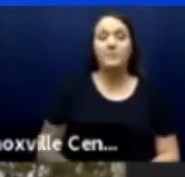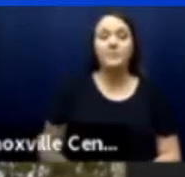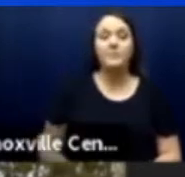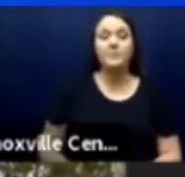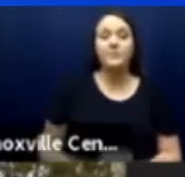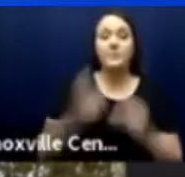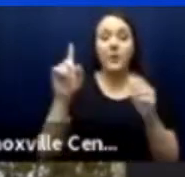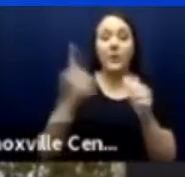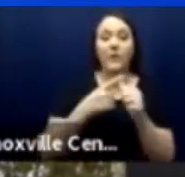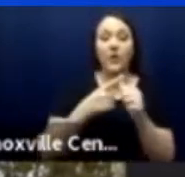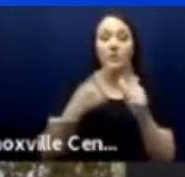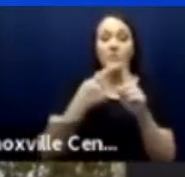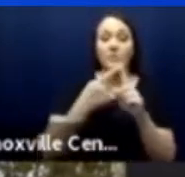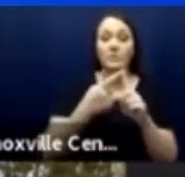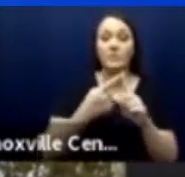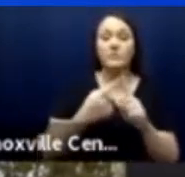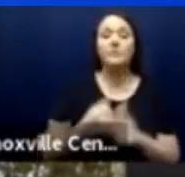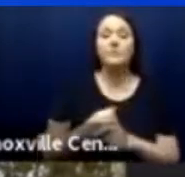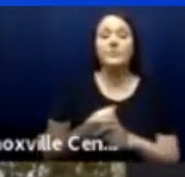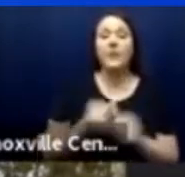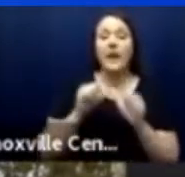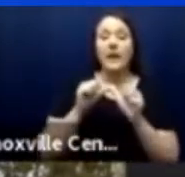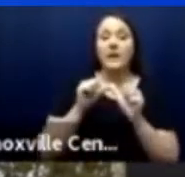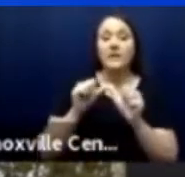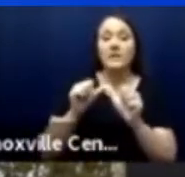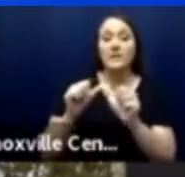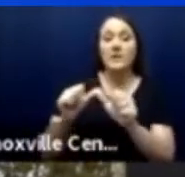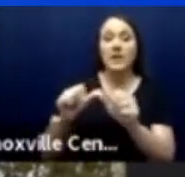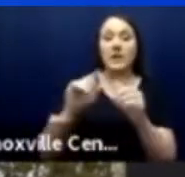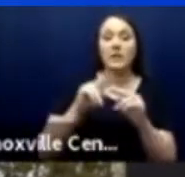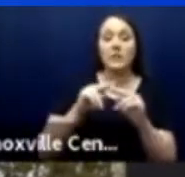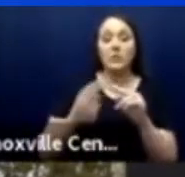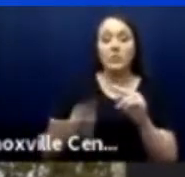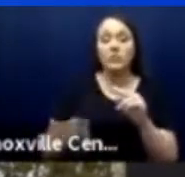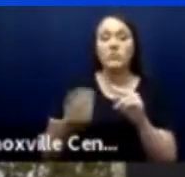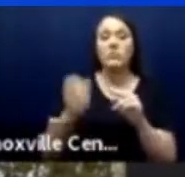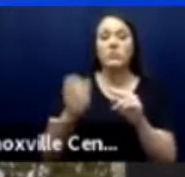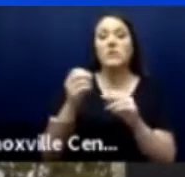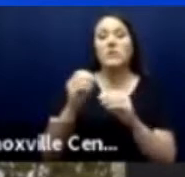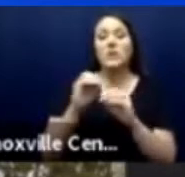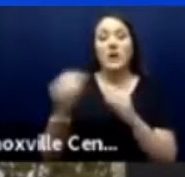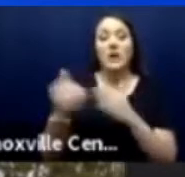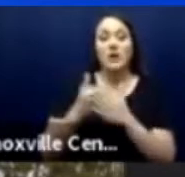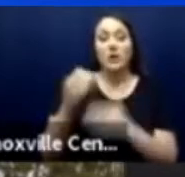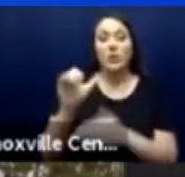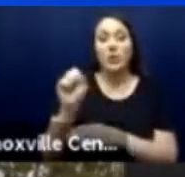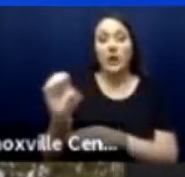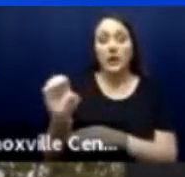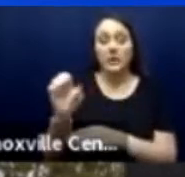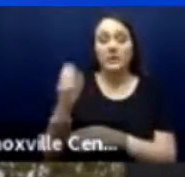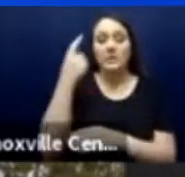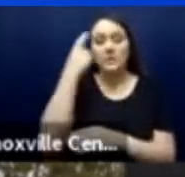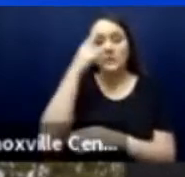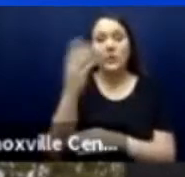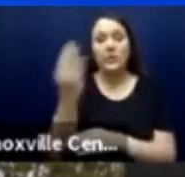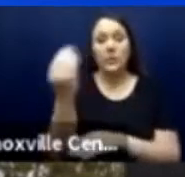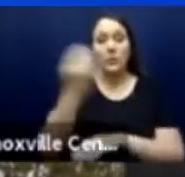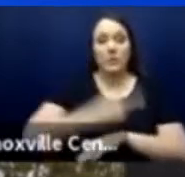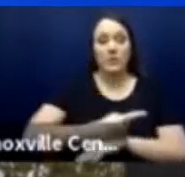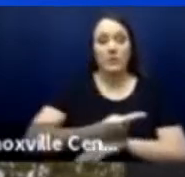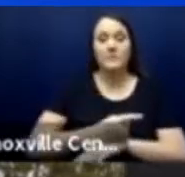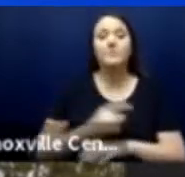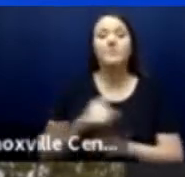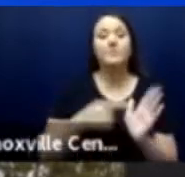Moving to the first benchmark. Sustained reduction or stability in new cases for 14 days.